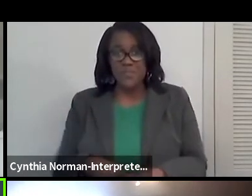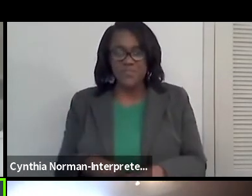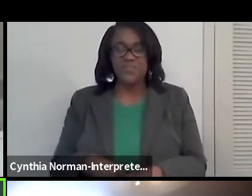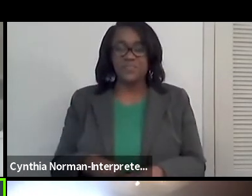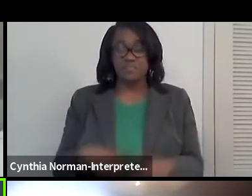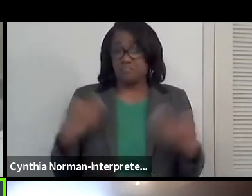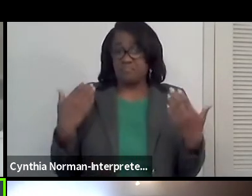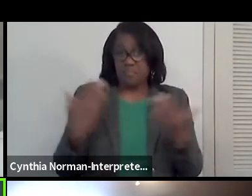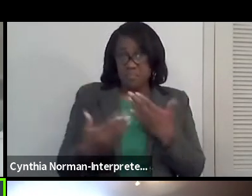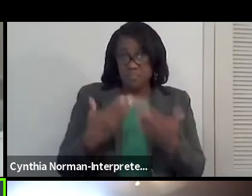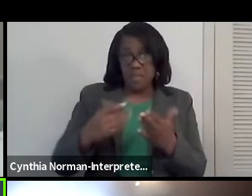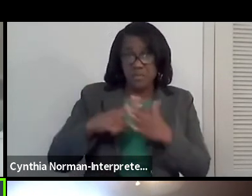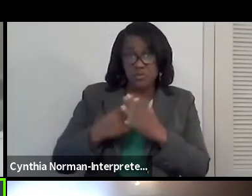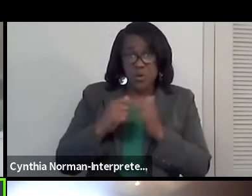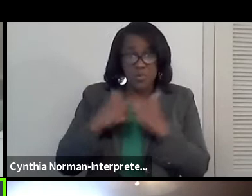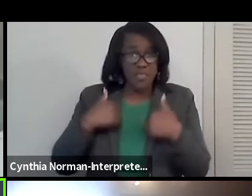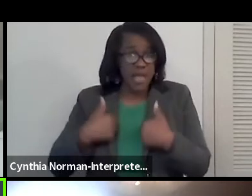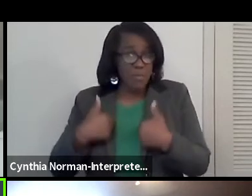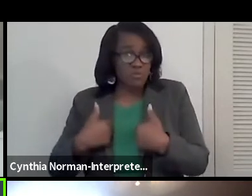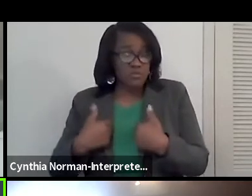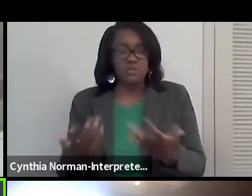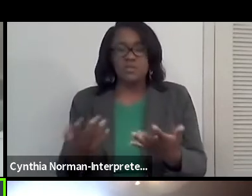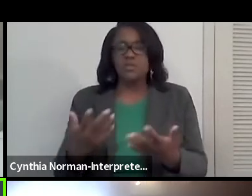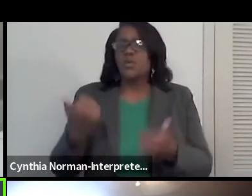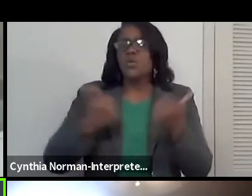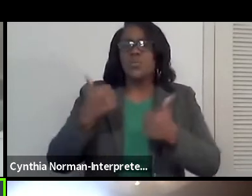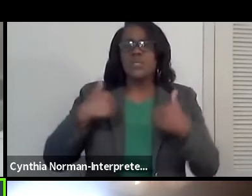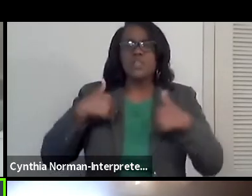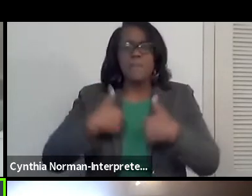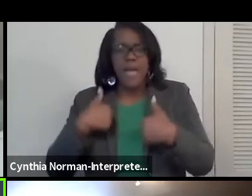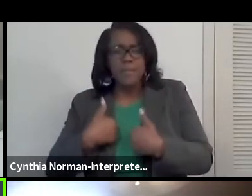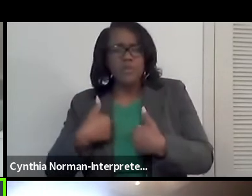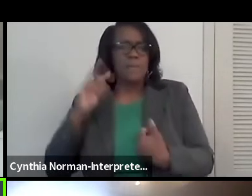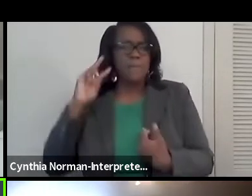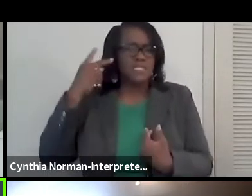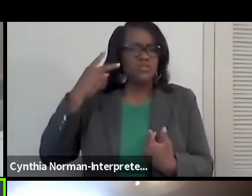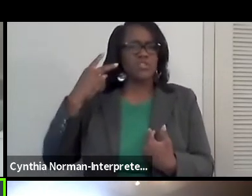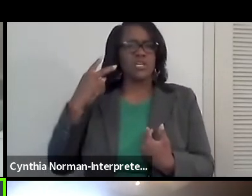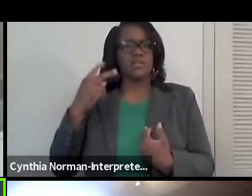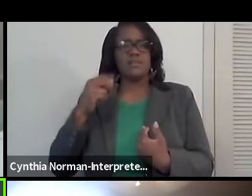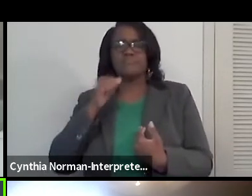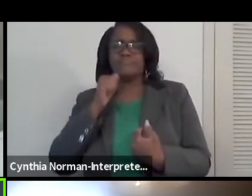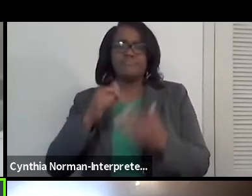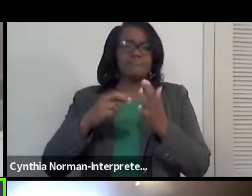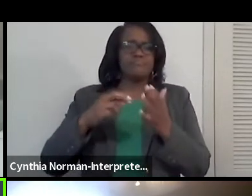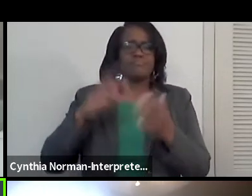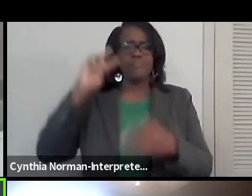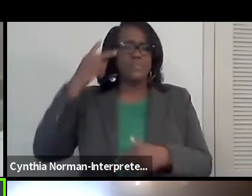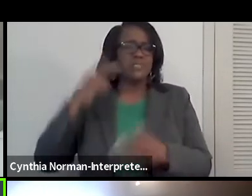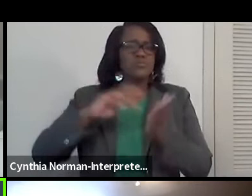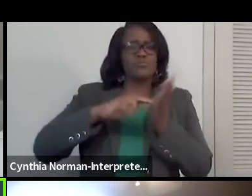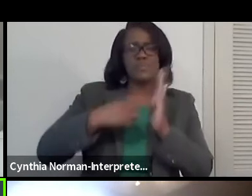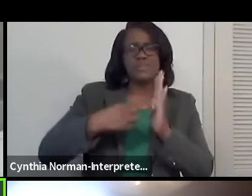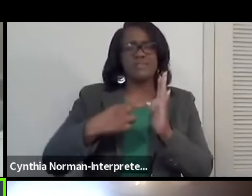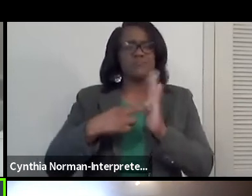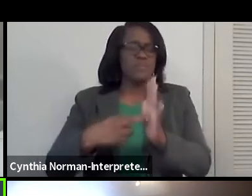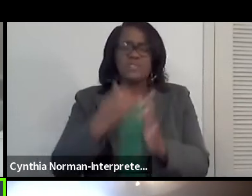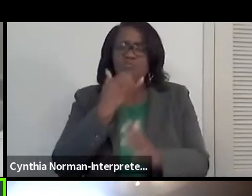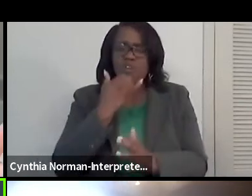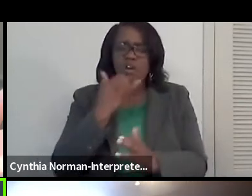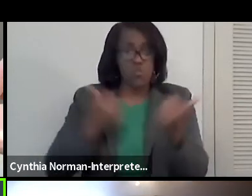Perhaps we'll start with animals. So what mammals, misunderstood, misrepresented mammals, do you guys study?